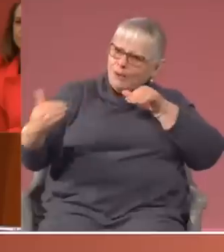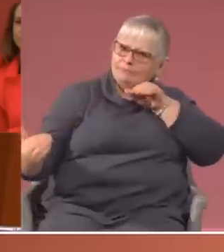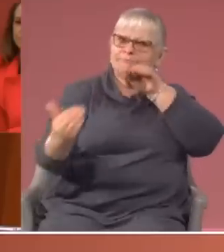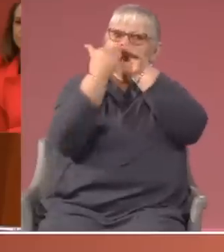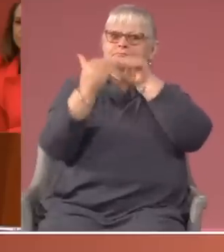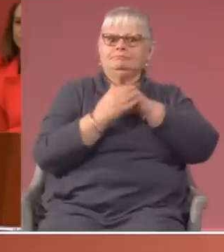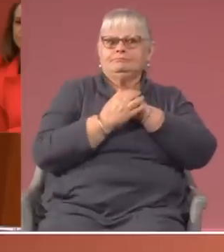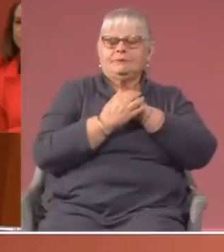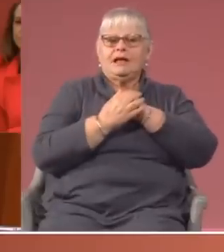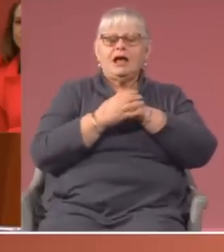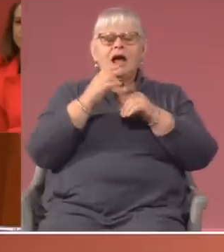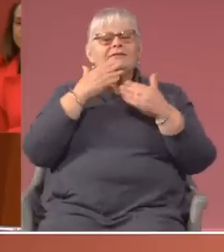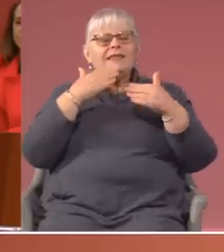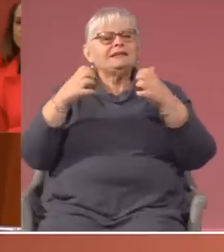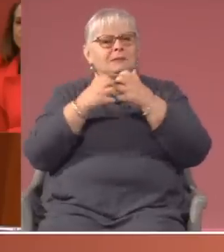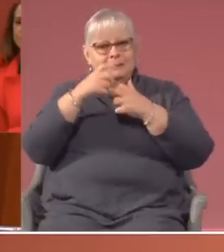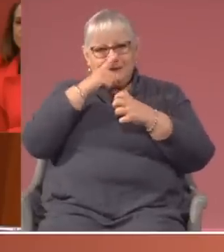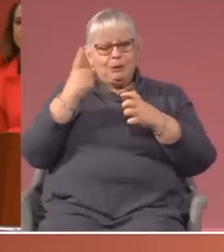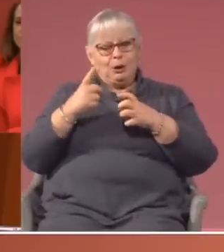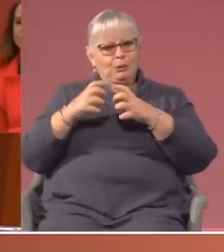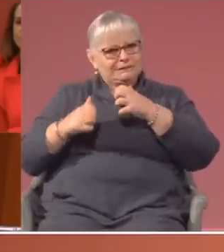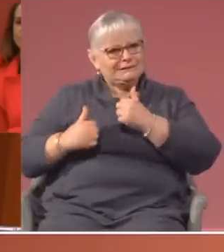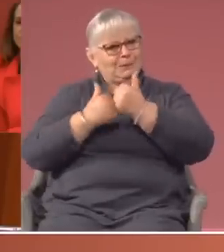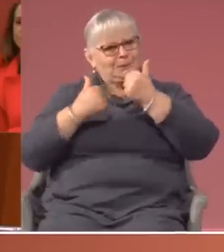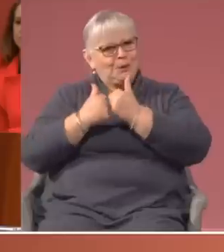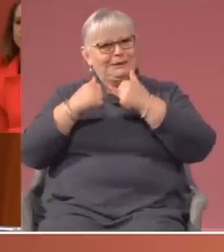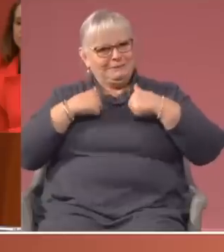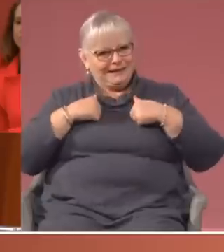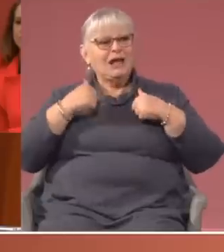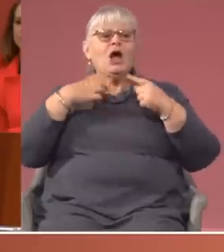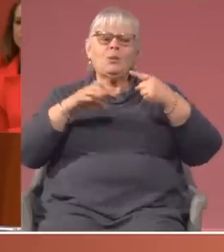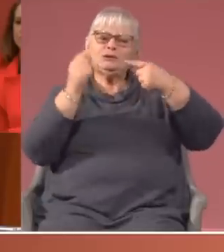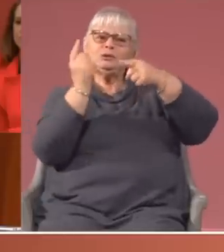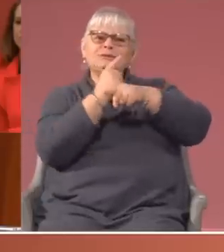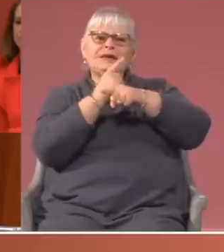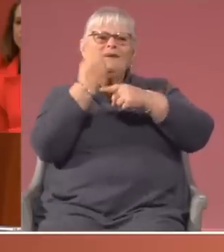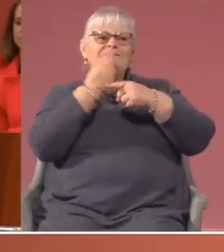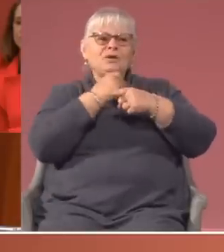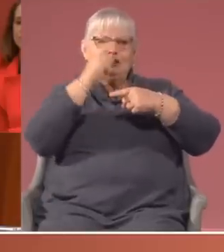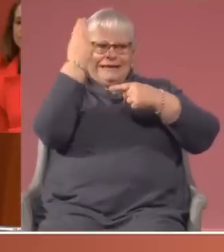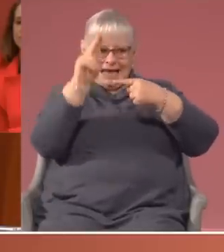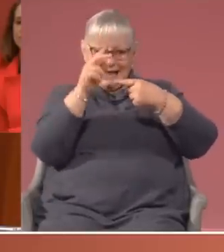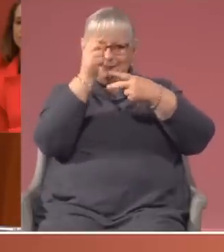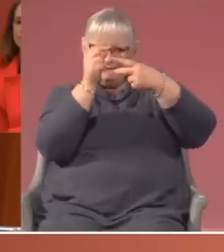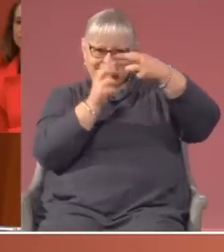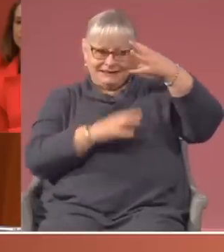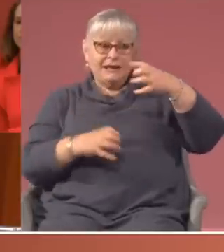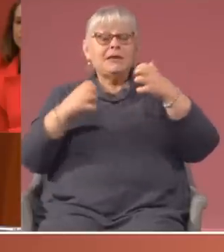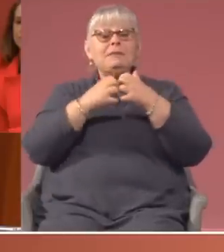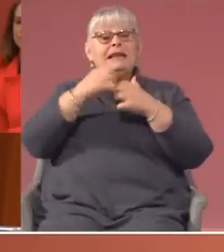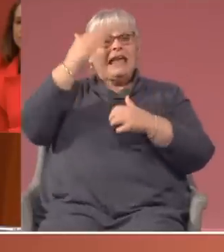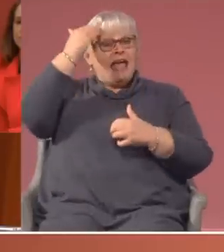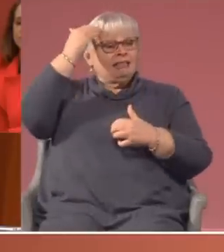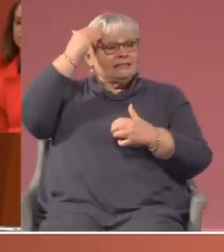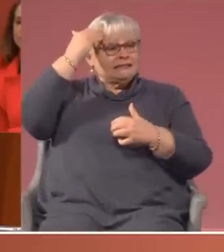thanked many of the people whose efforts and contribution helped bring me to this place, I'd like to make mention of a few others. There are the many elders whose knowledge